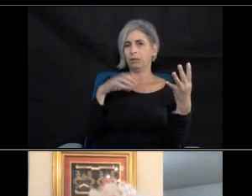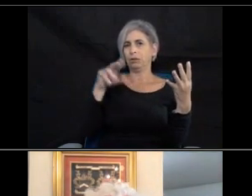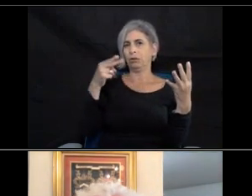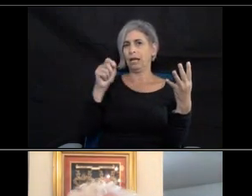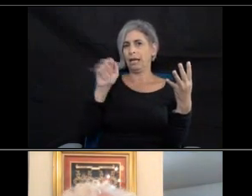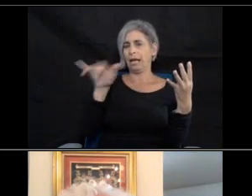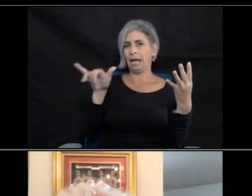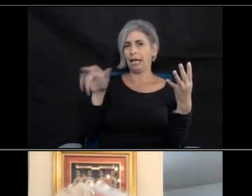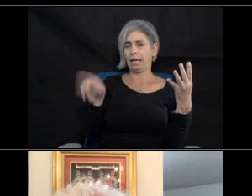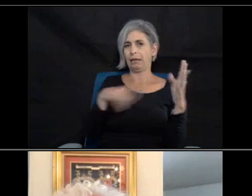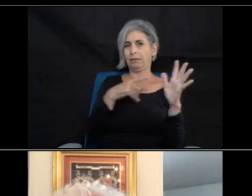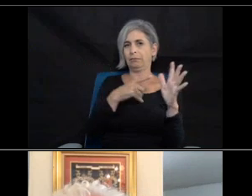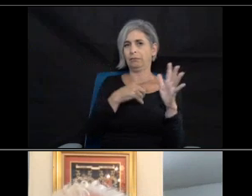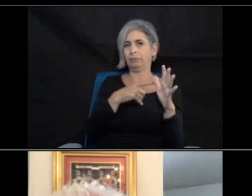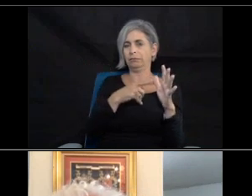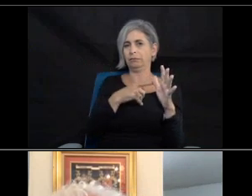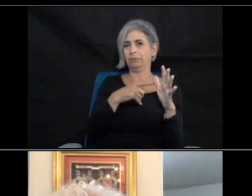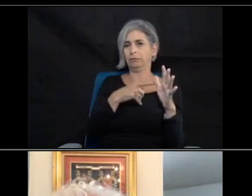Hay.